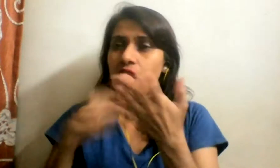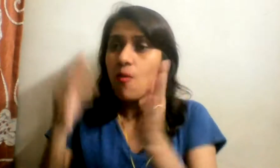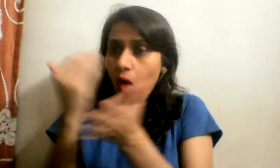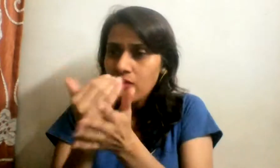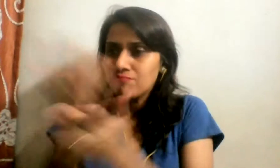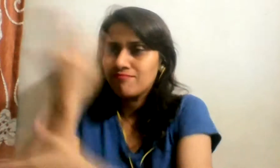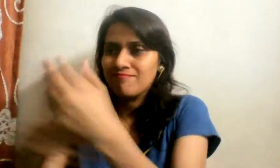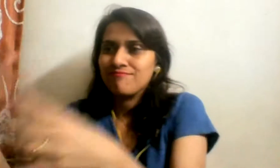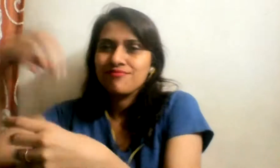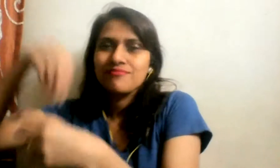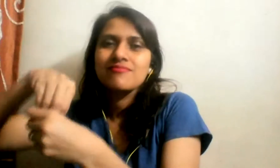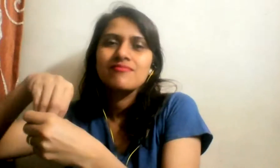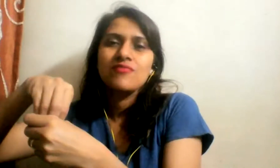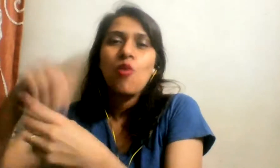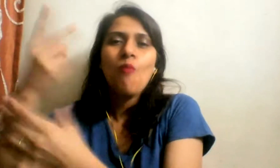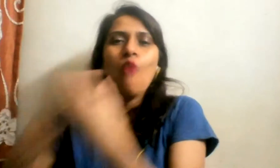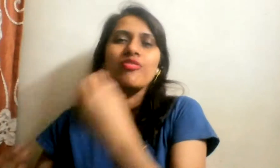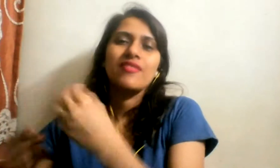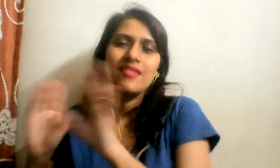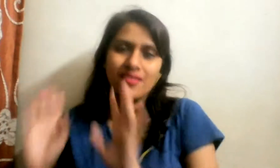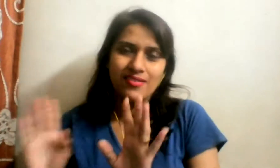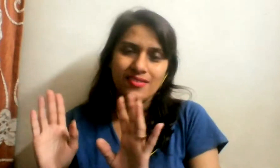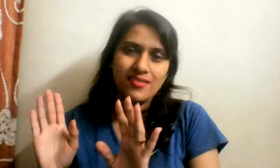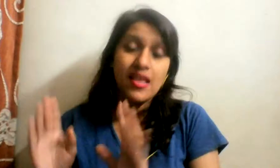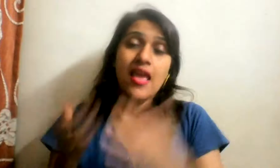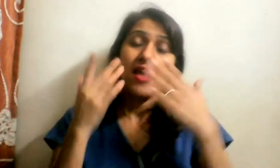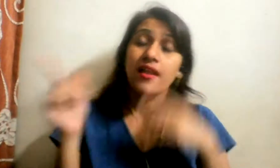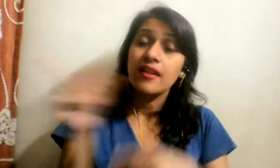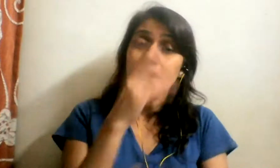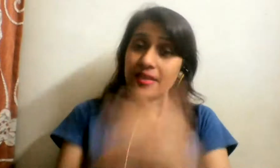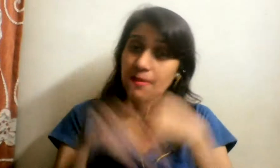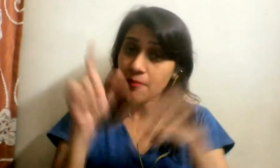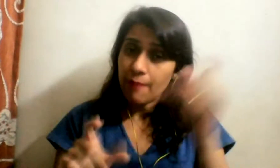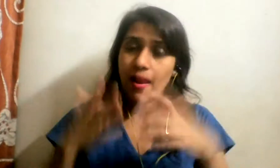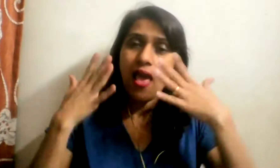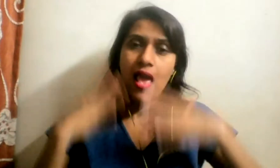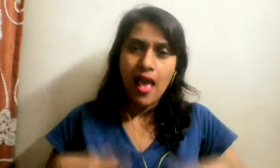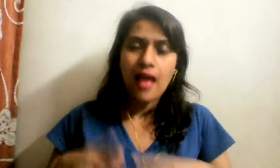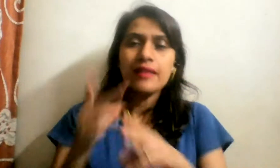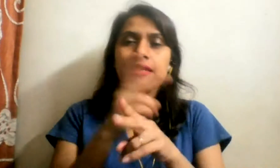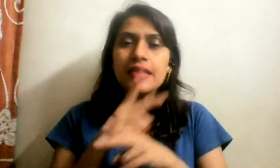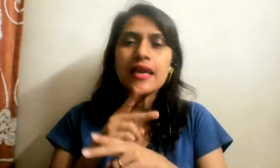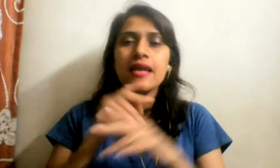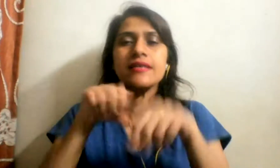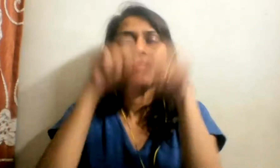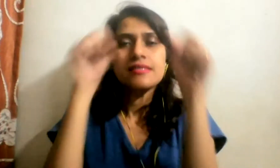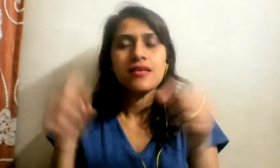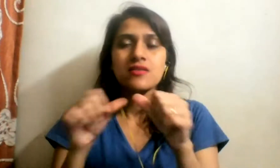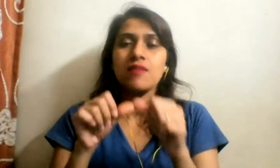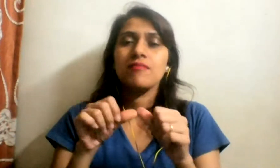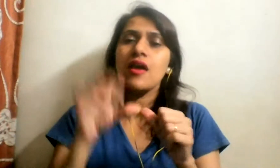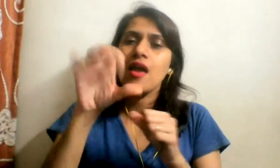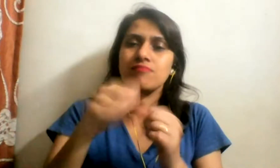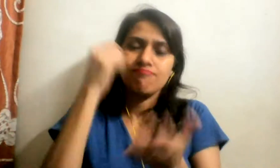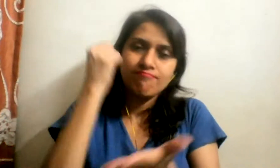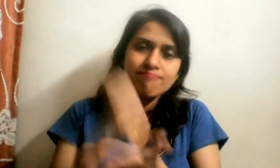disabilities have their rightful health care system enabled and ensured, so that they can